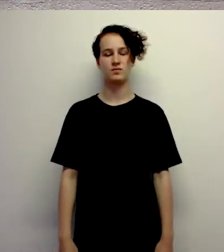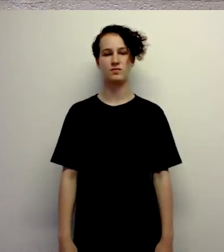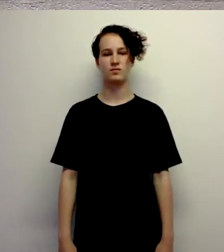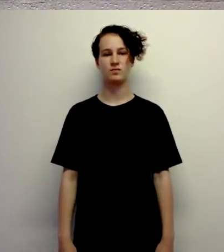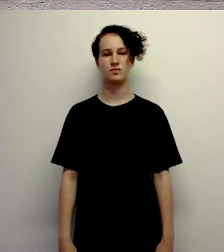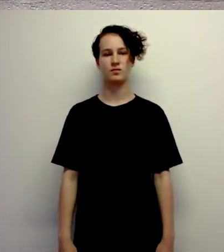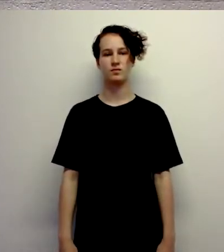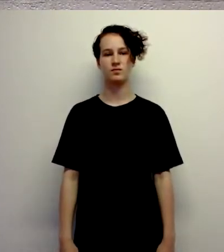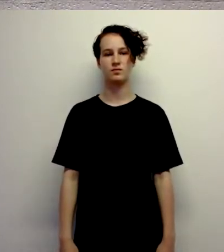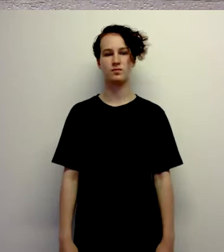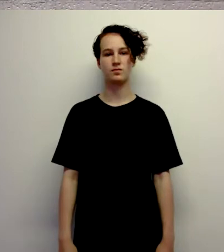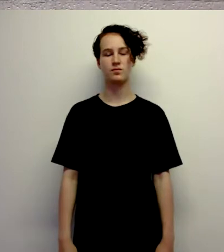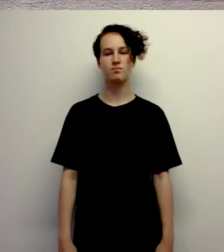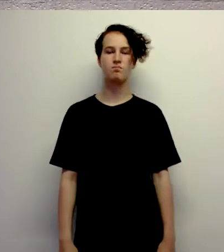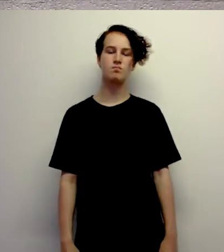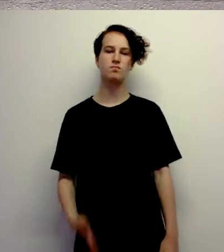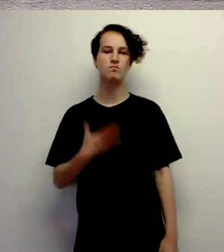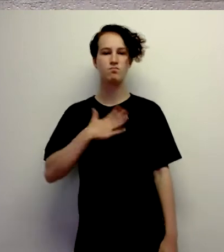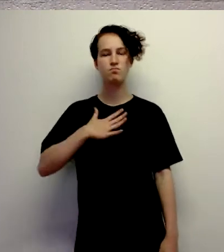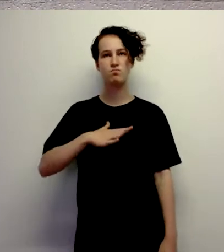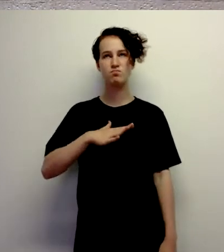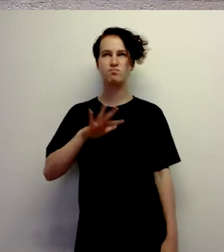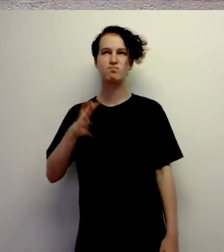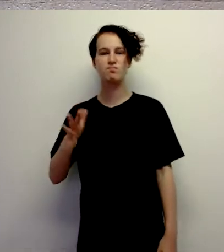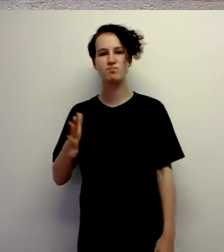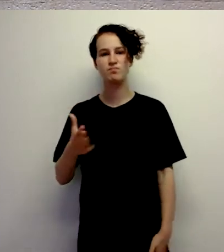You'll see how much you need to pour.